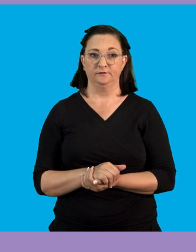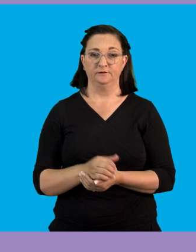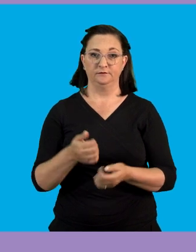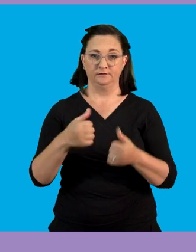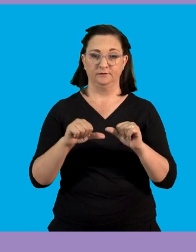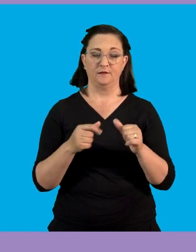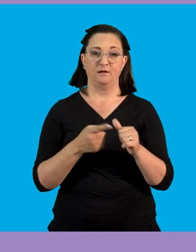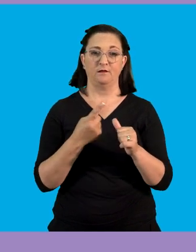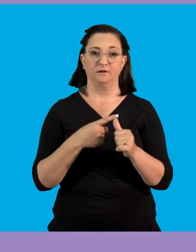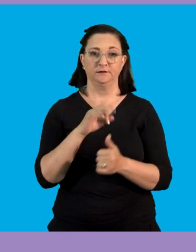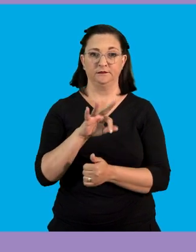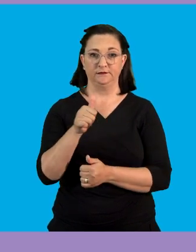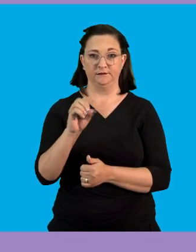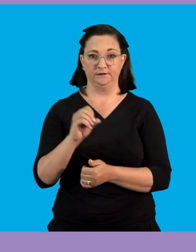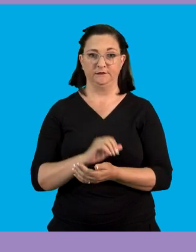give us